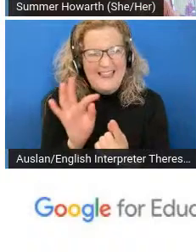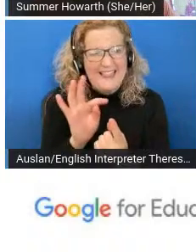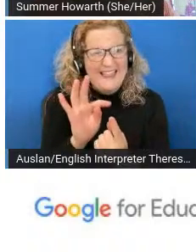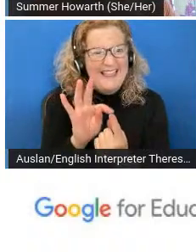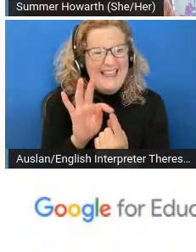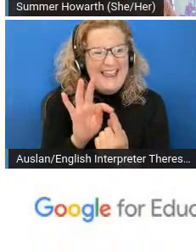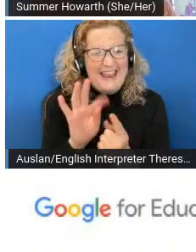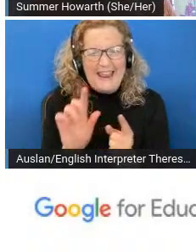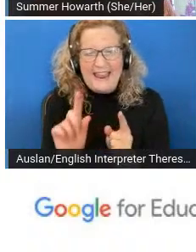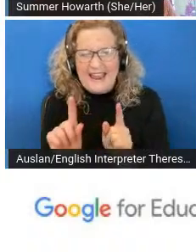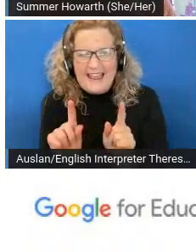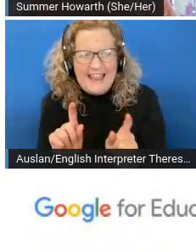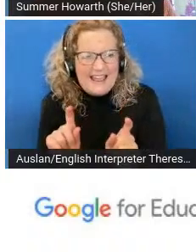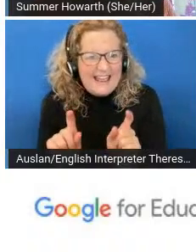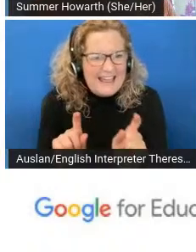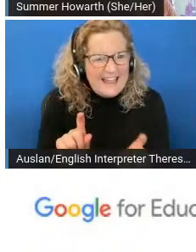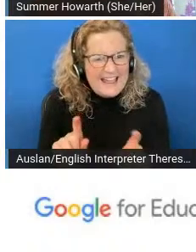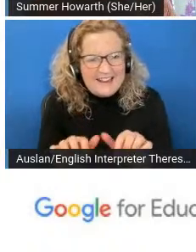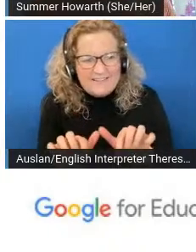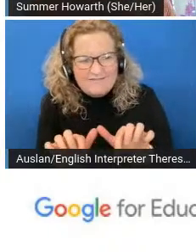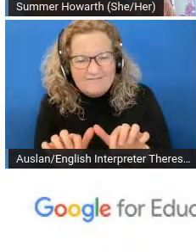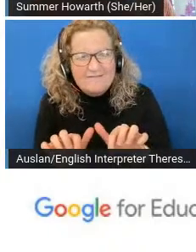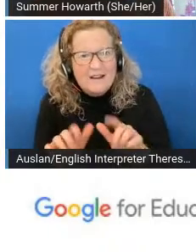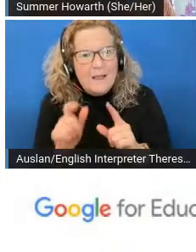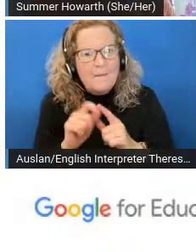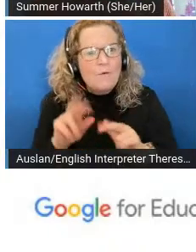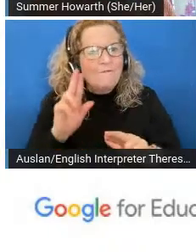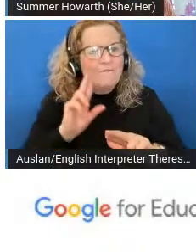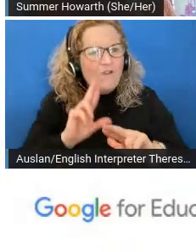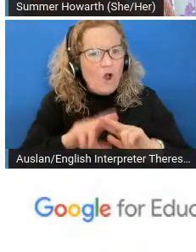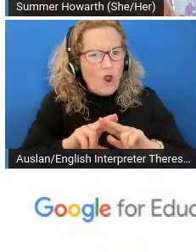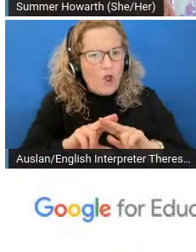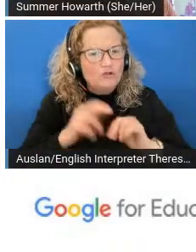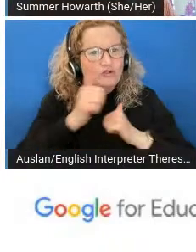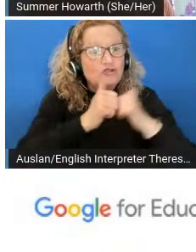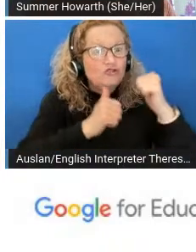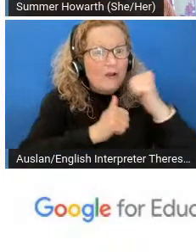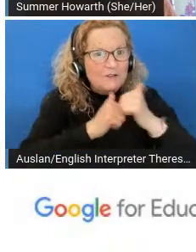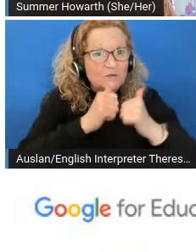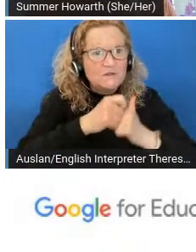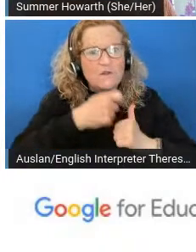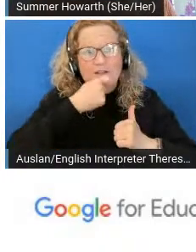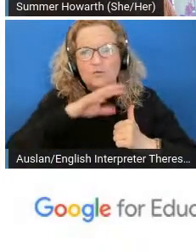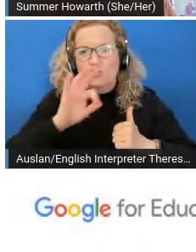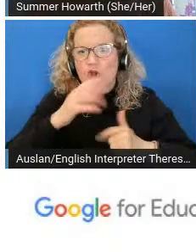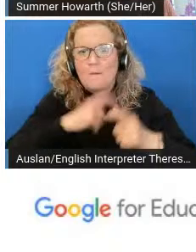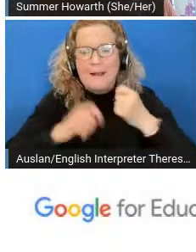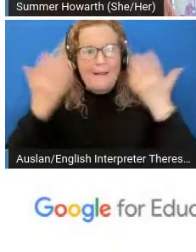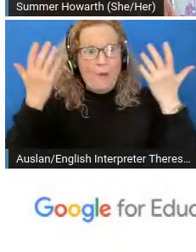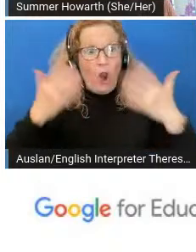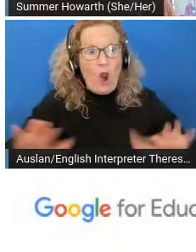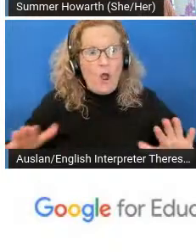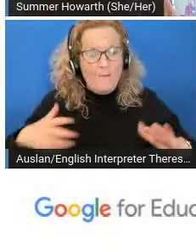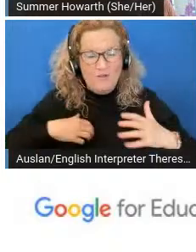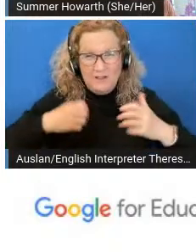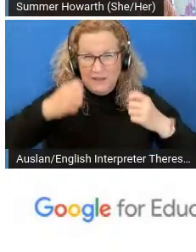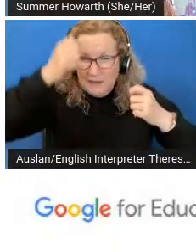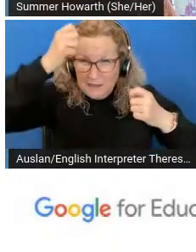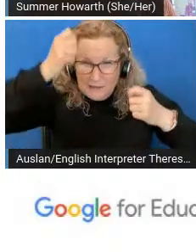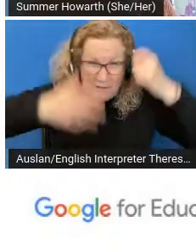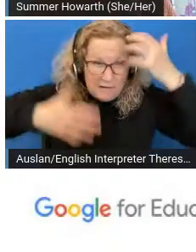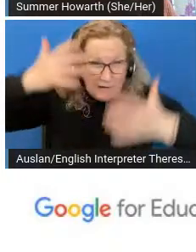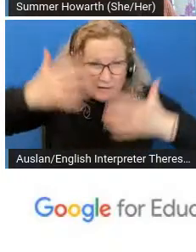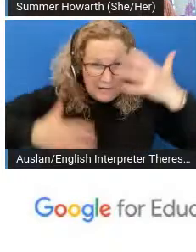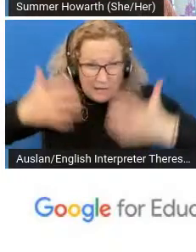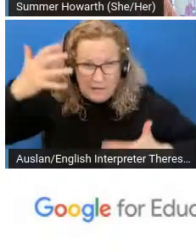is just to structure that so that kids don't get lost. Because there is so much stuff in here, and it's